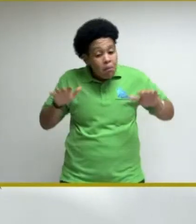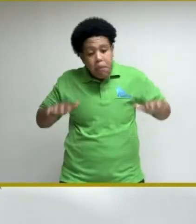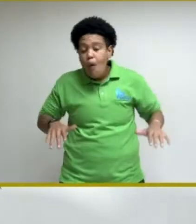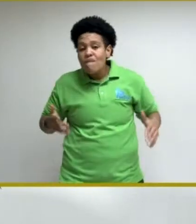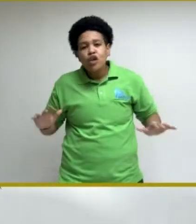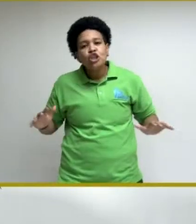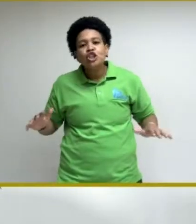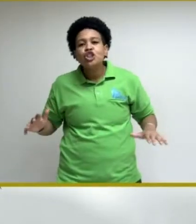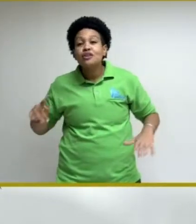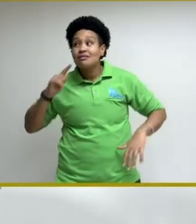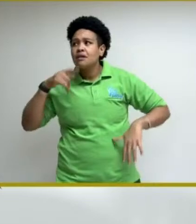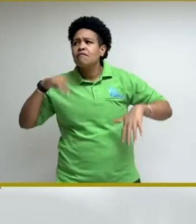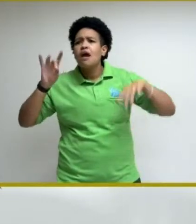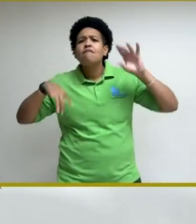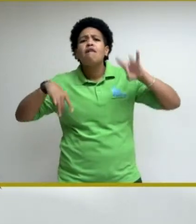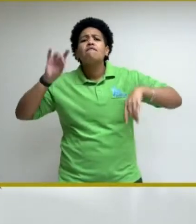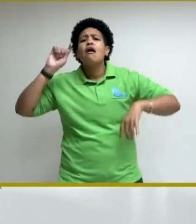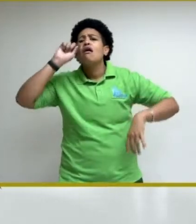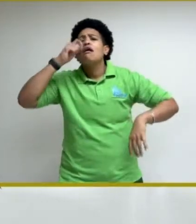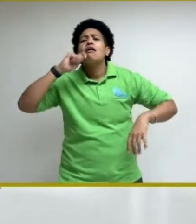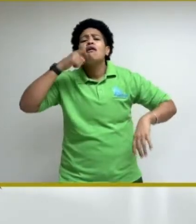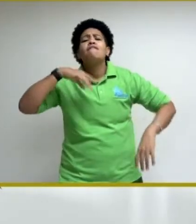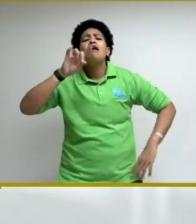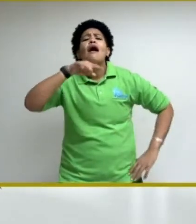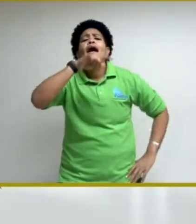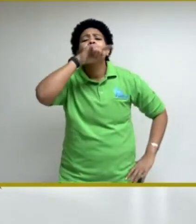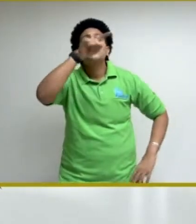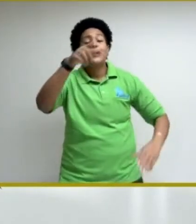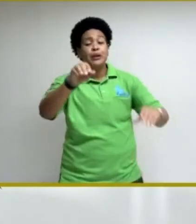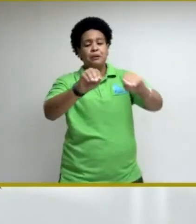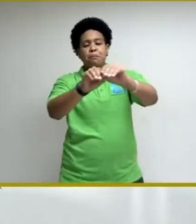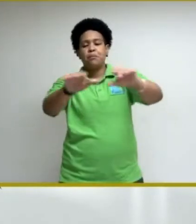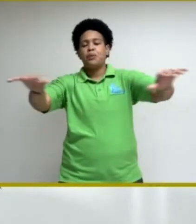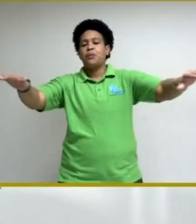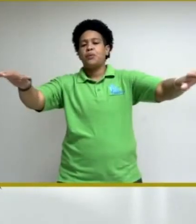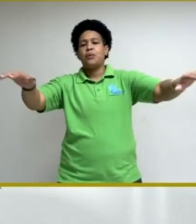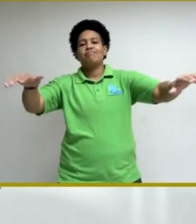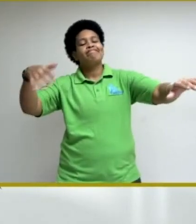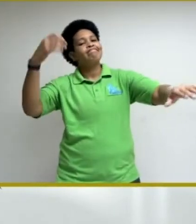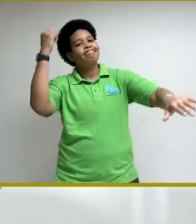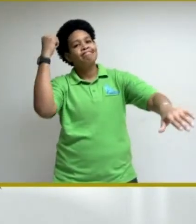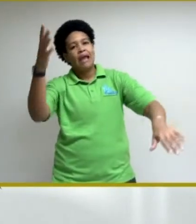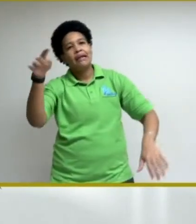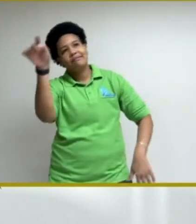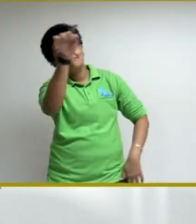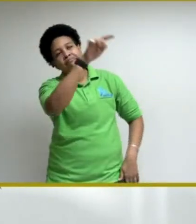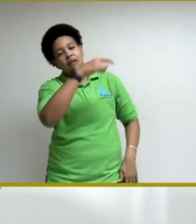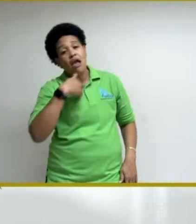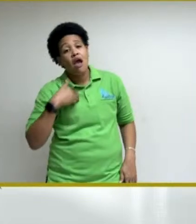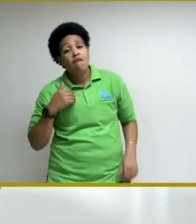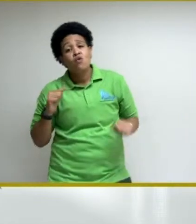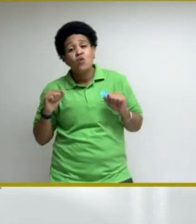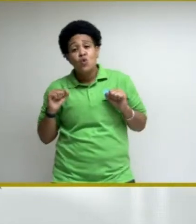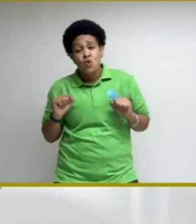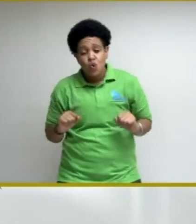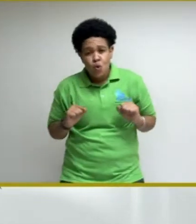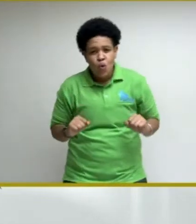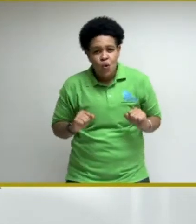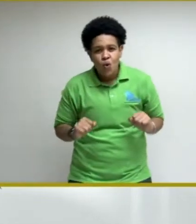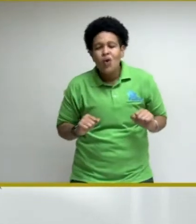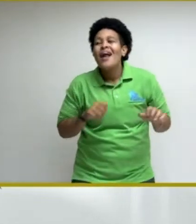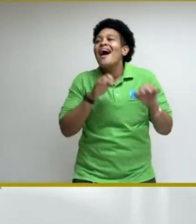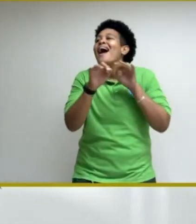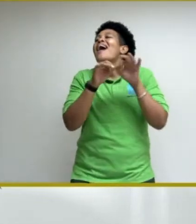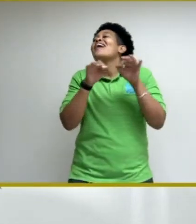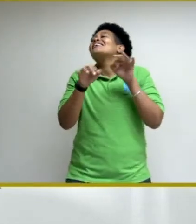the discoveries, it is fairly wide scale, and it could possibly explain the rate